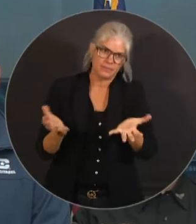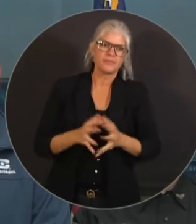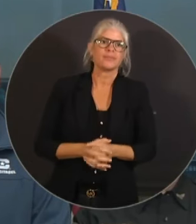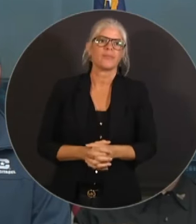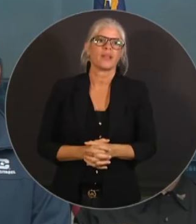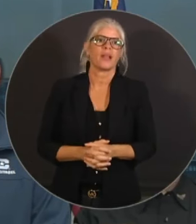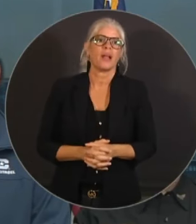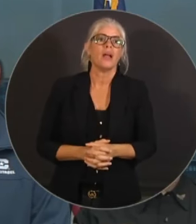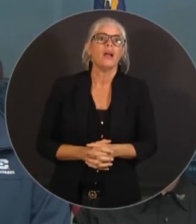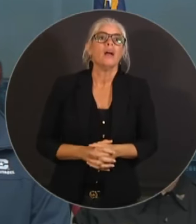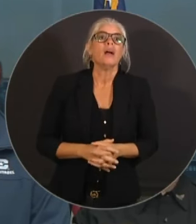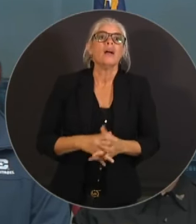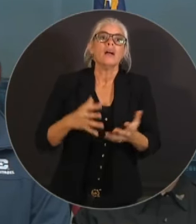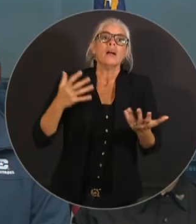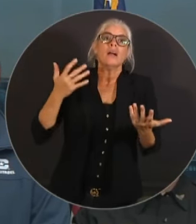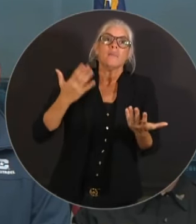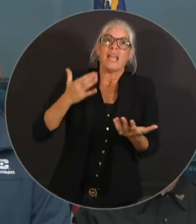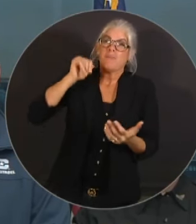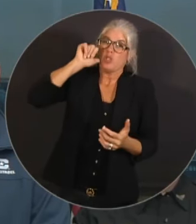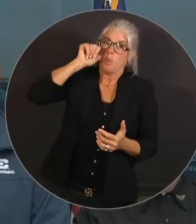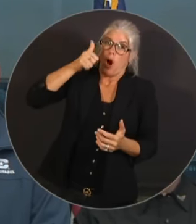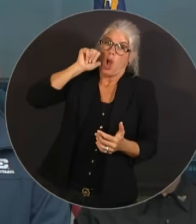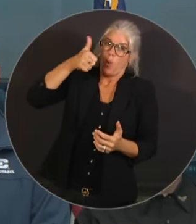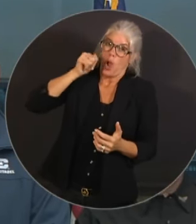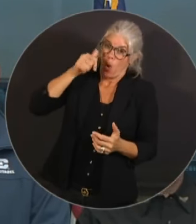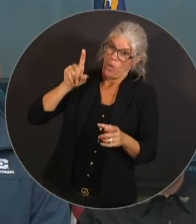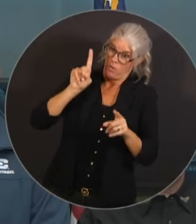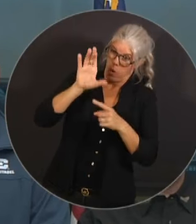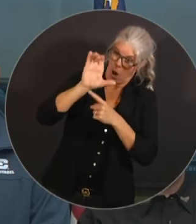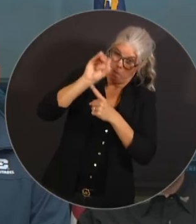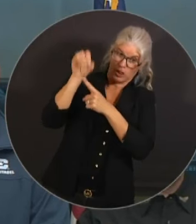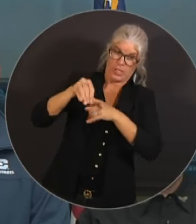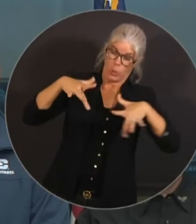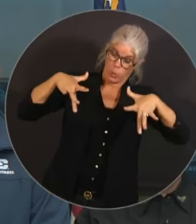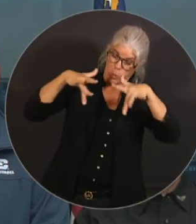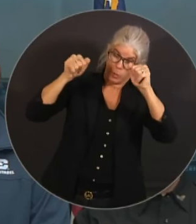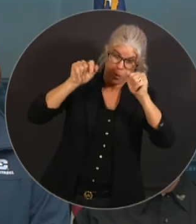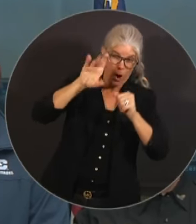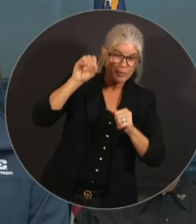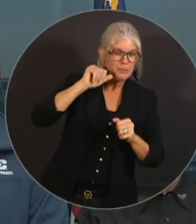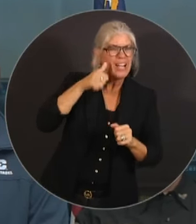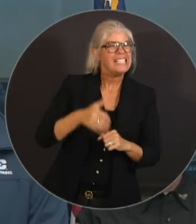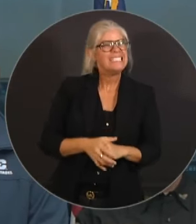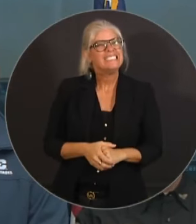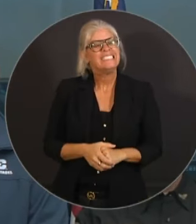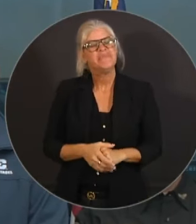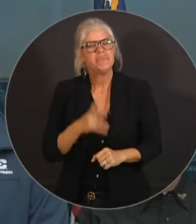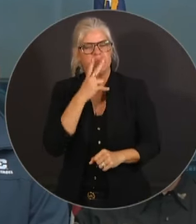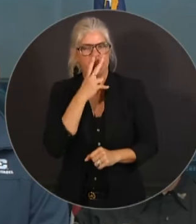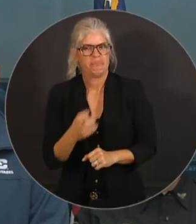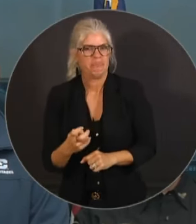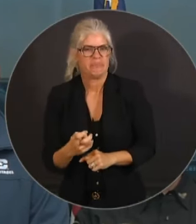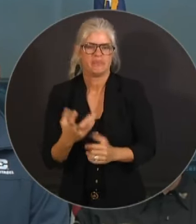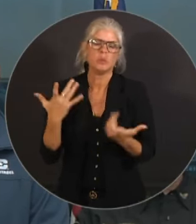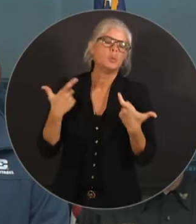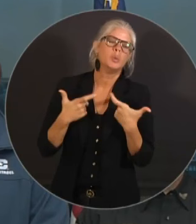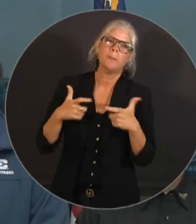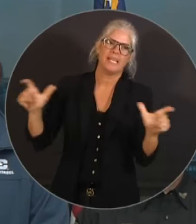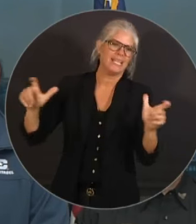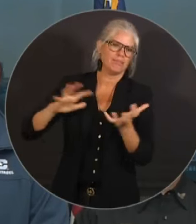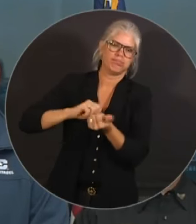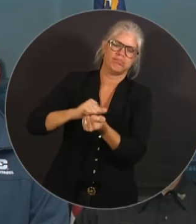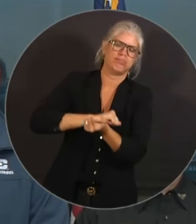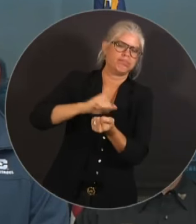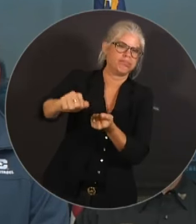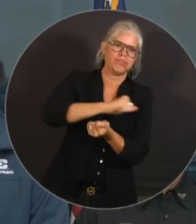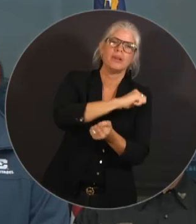humanly possible to have all debris cleaned up from Helene until the hit of Milton, just because of how